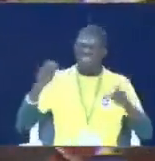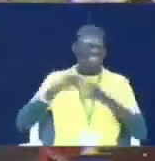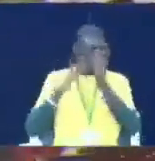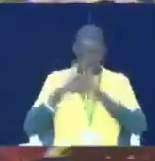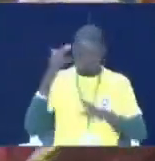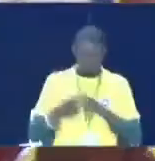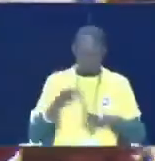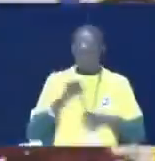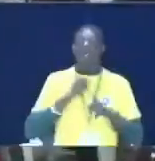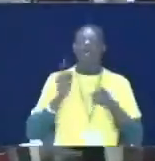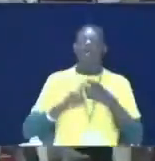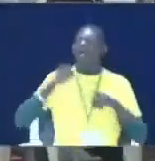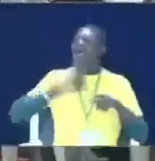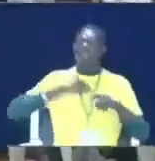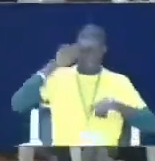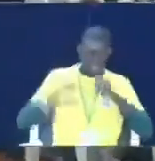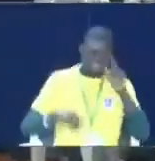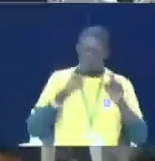I can't be small.